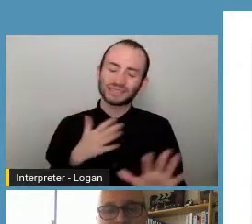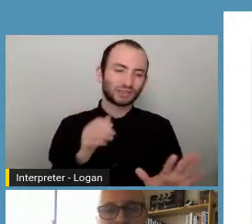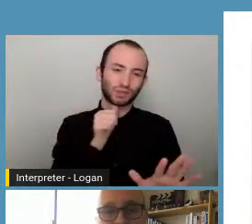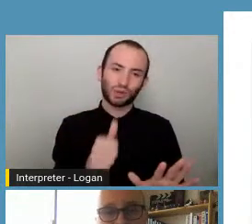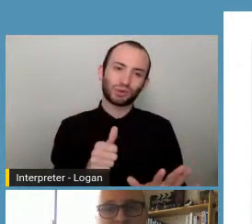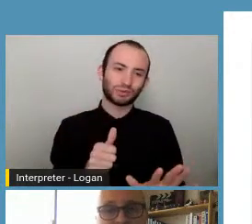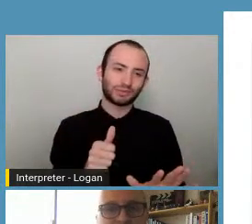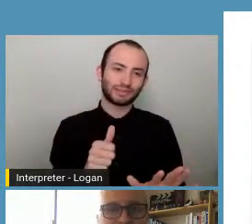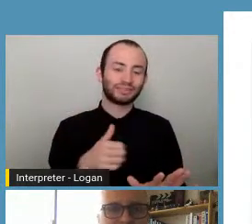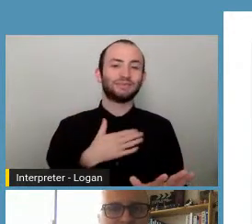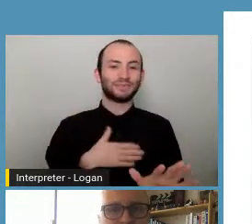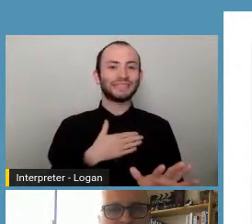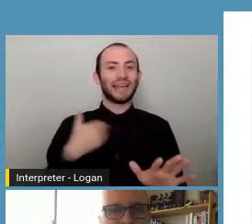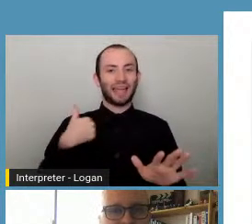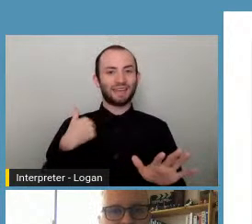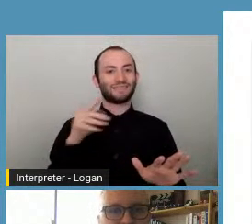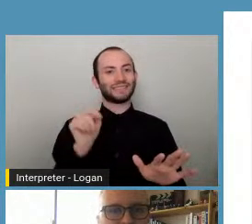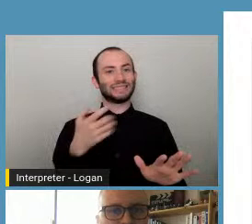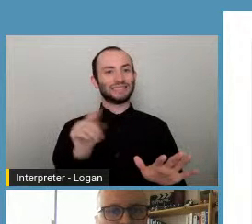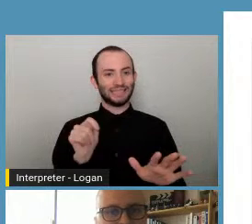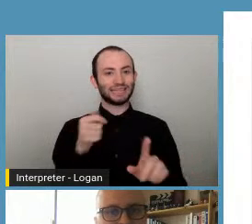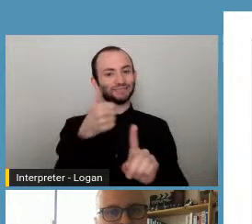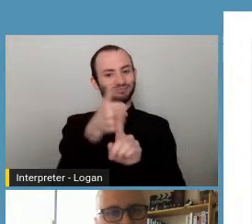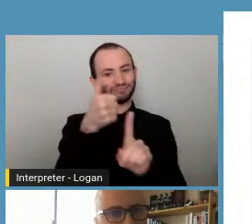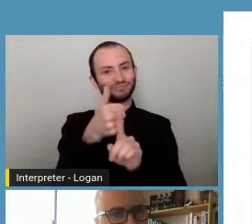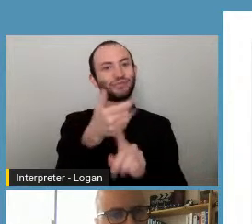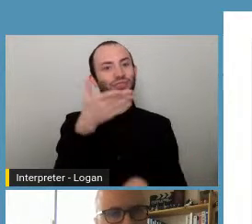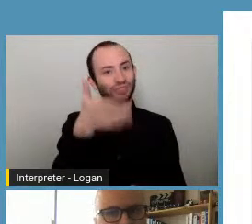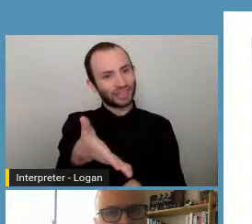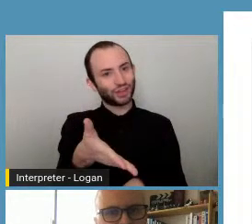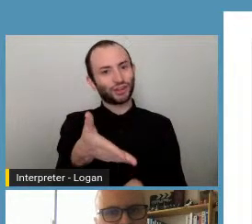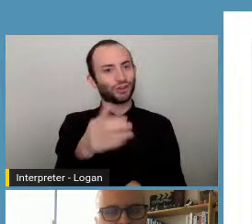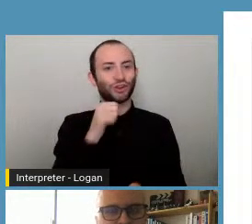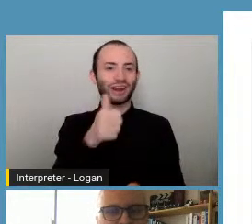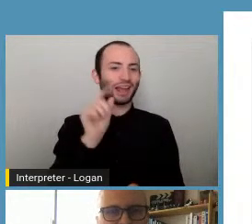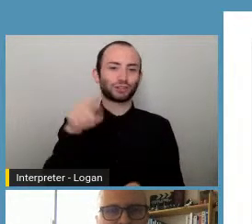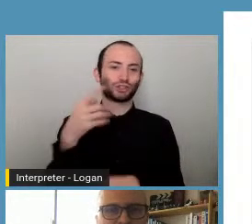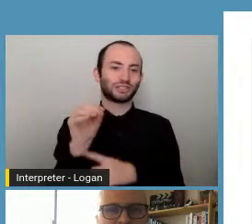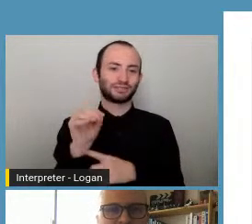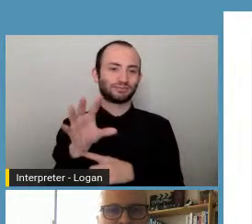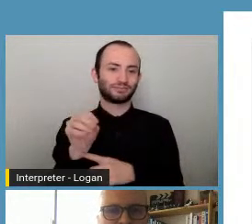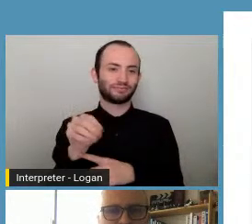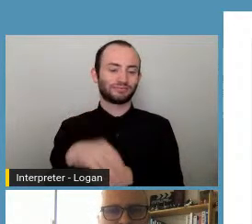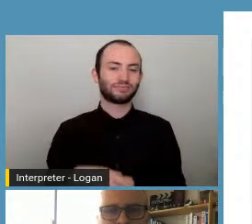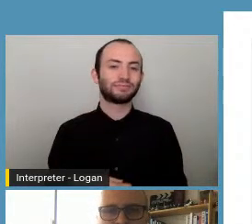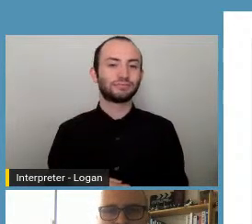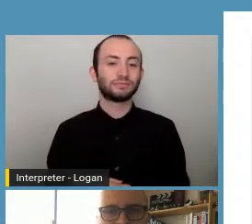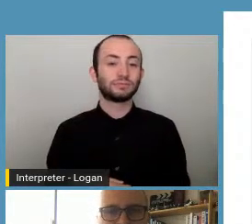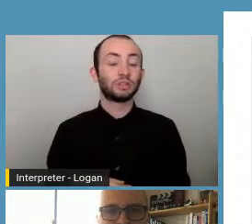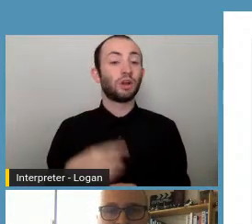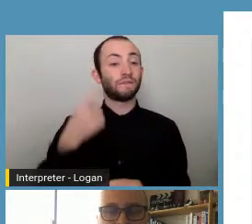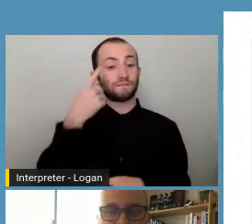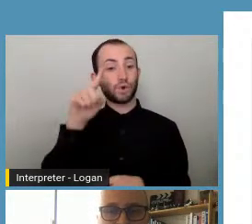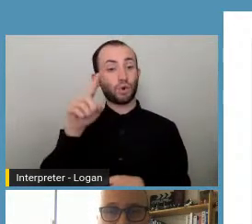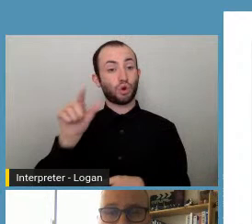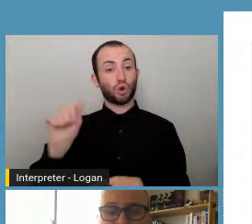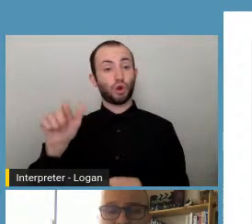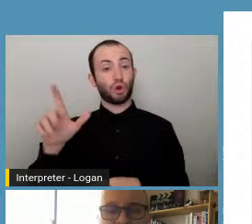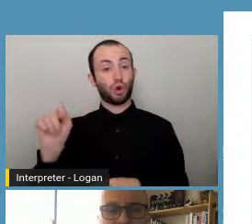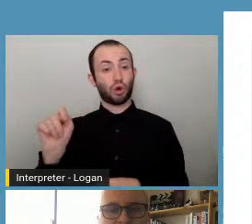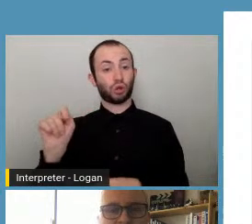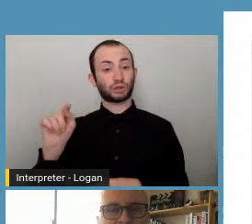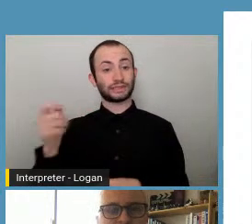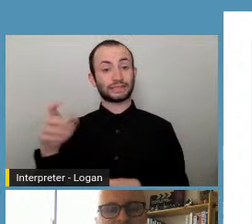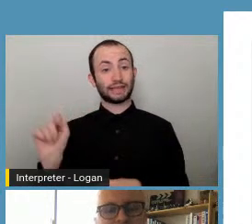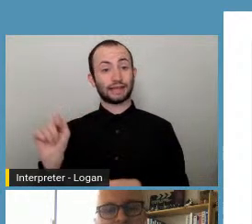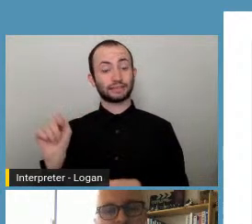include text, not as a photo. In terms of alt text, let's make sure that it's